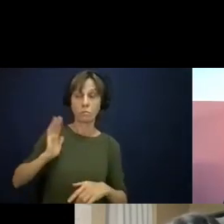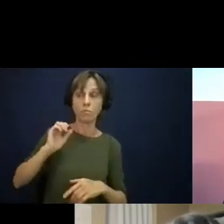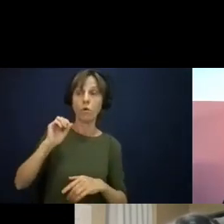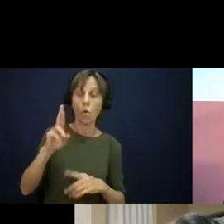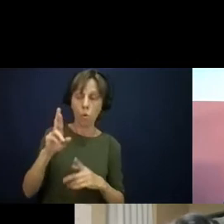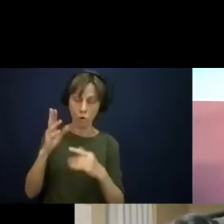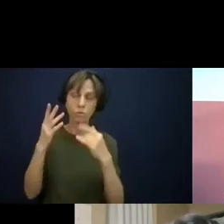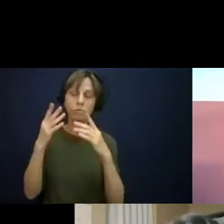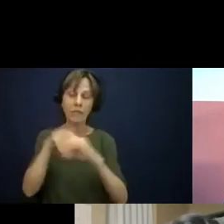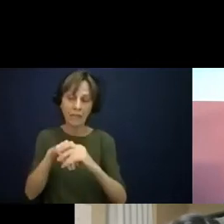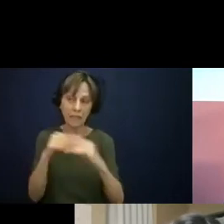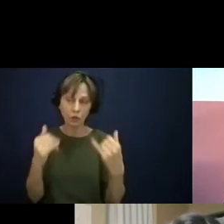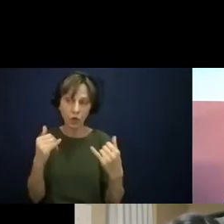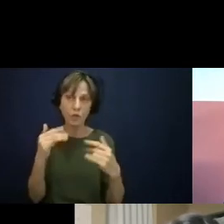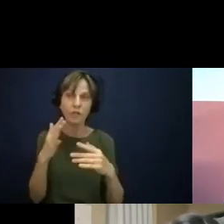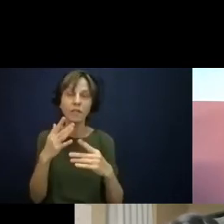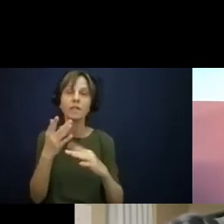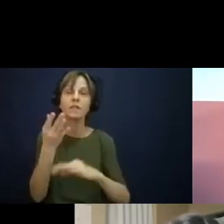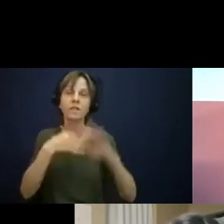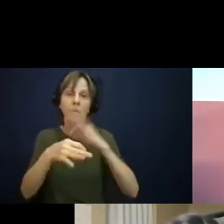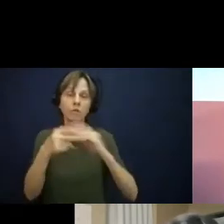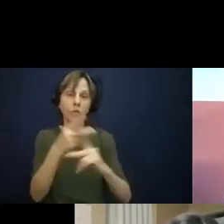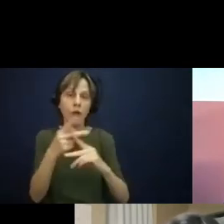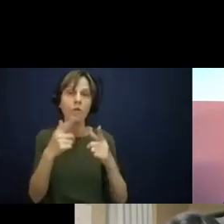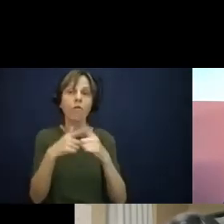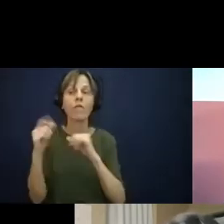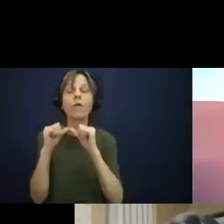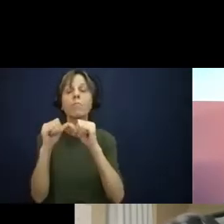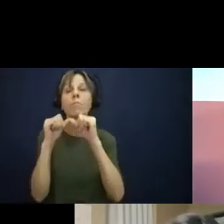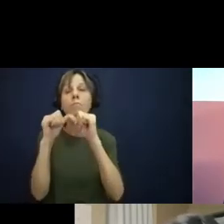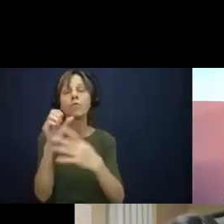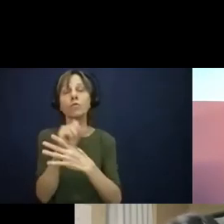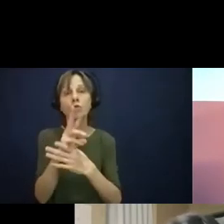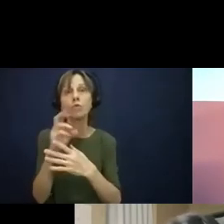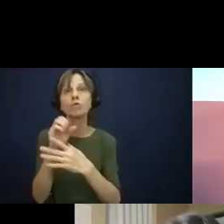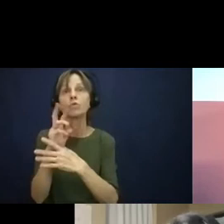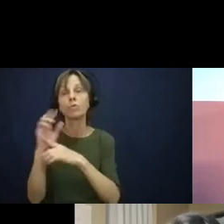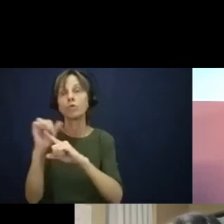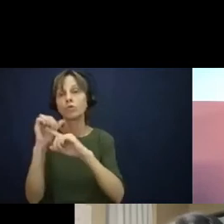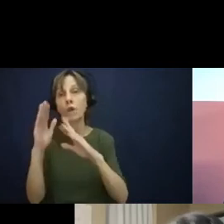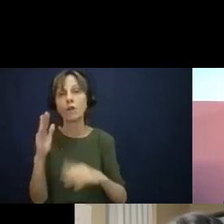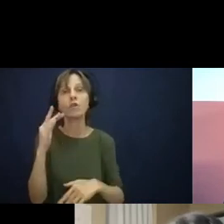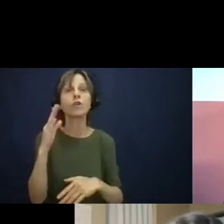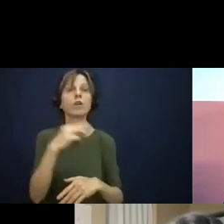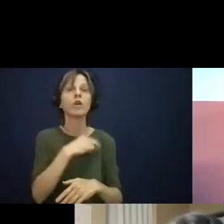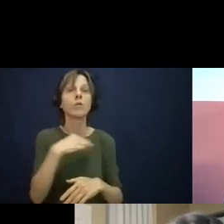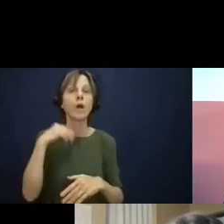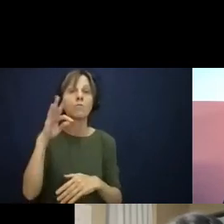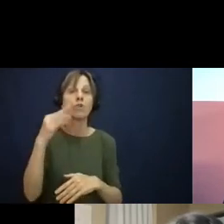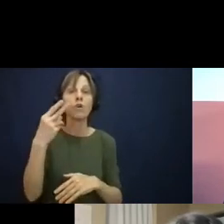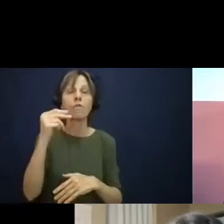care. She then went on to continue work as a social worker, social work trainer, and member of Hope Center's board of